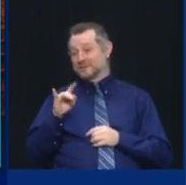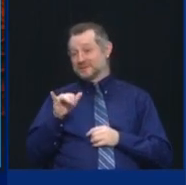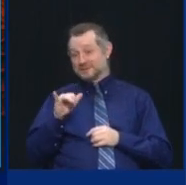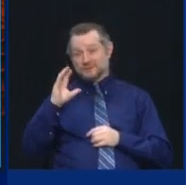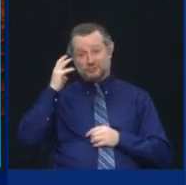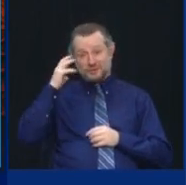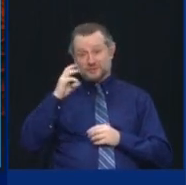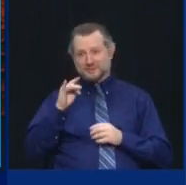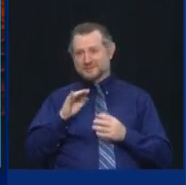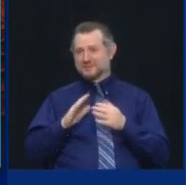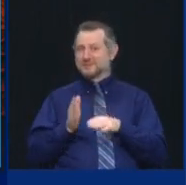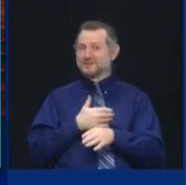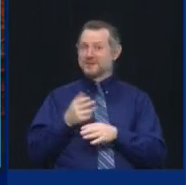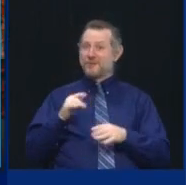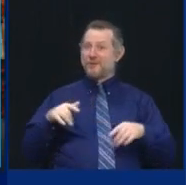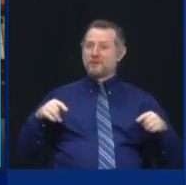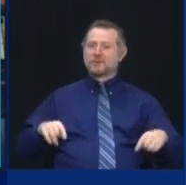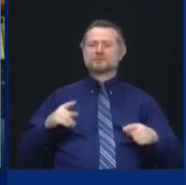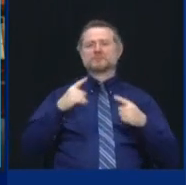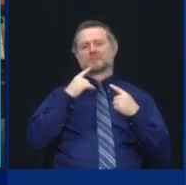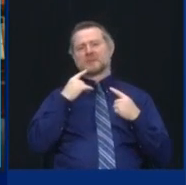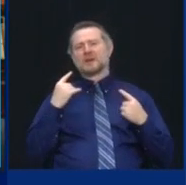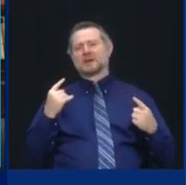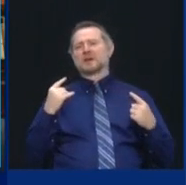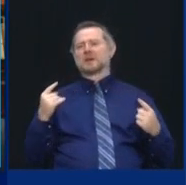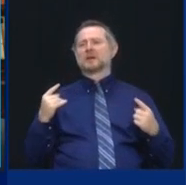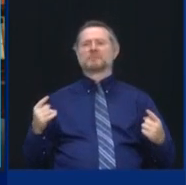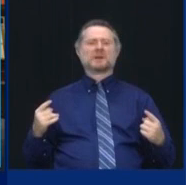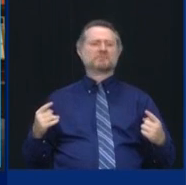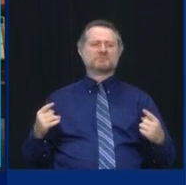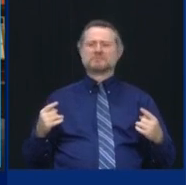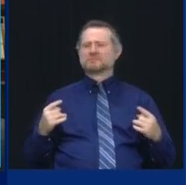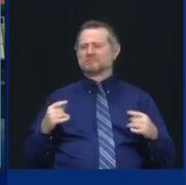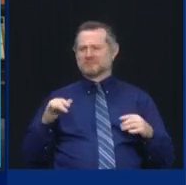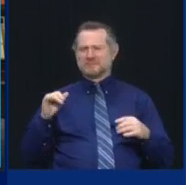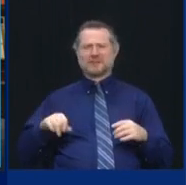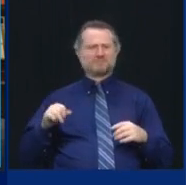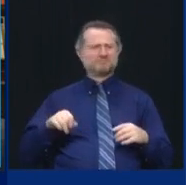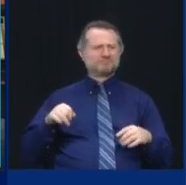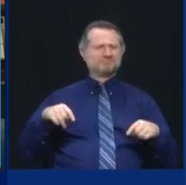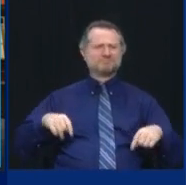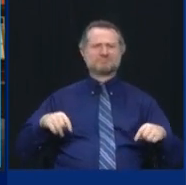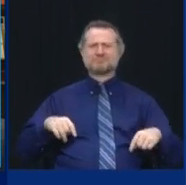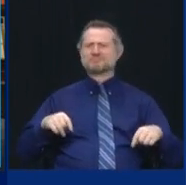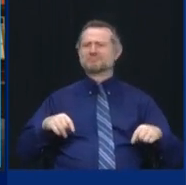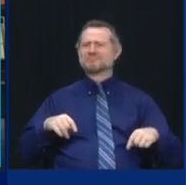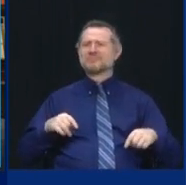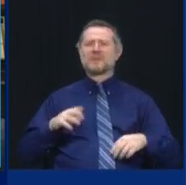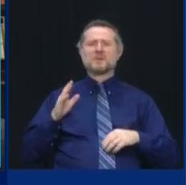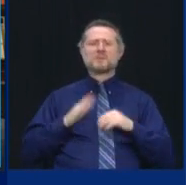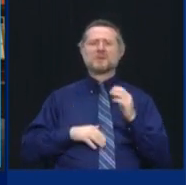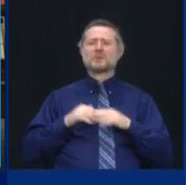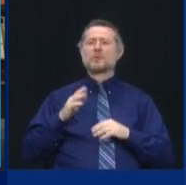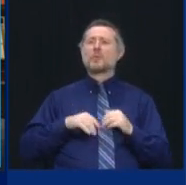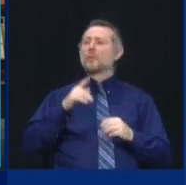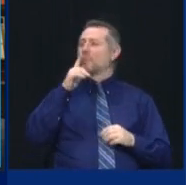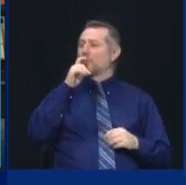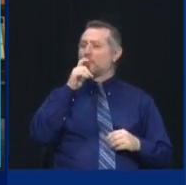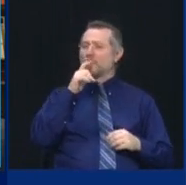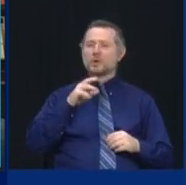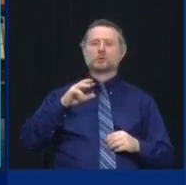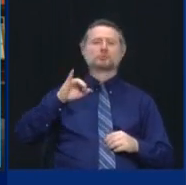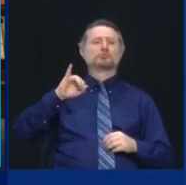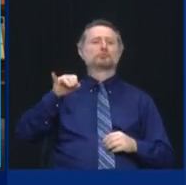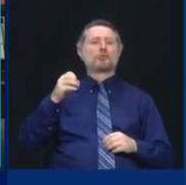is not just an iconic venue. It was built by John Rockefeller